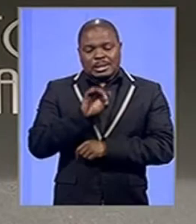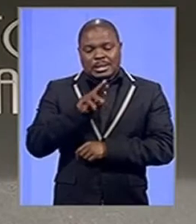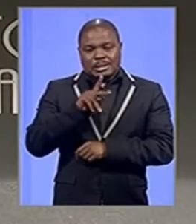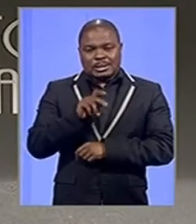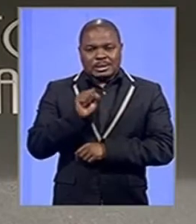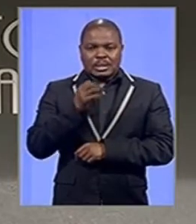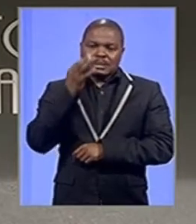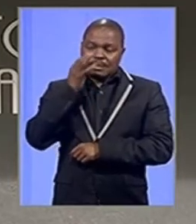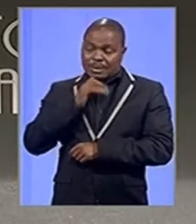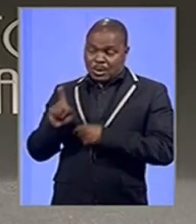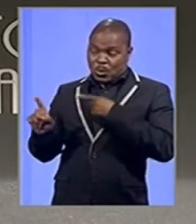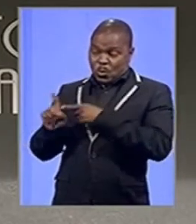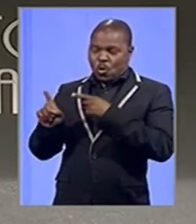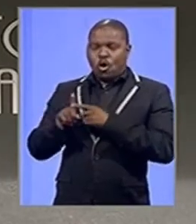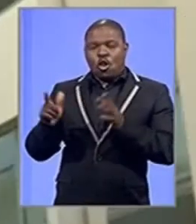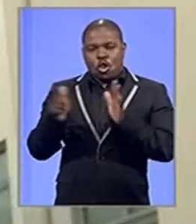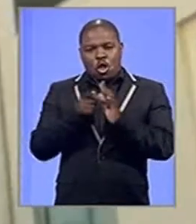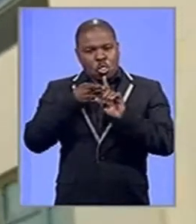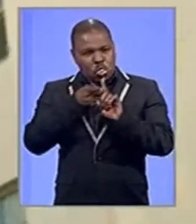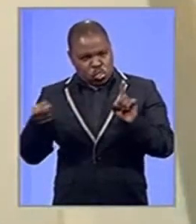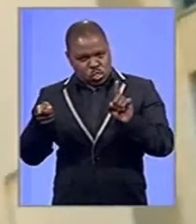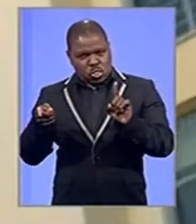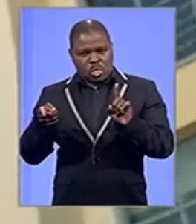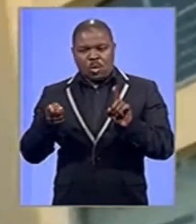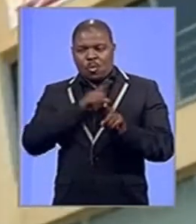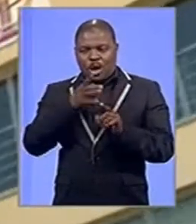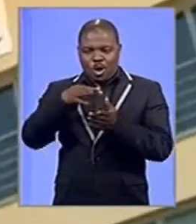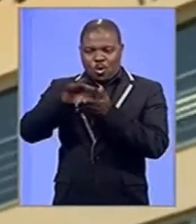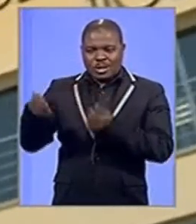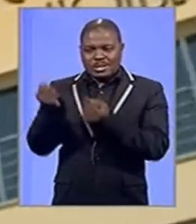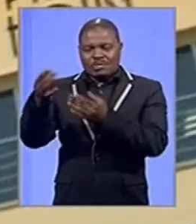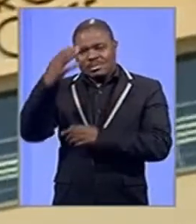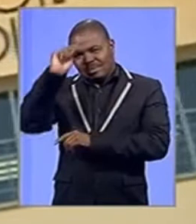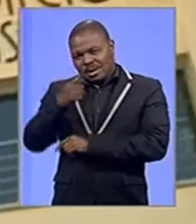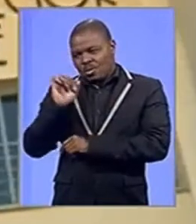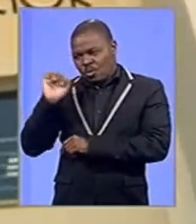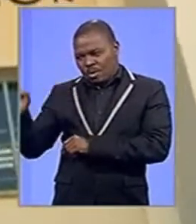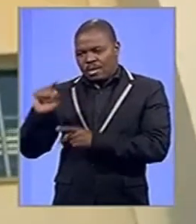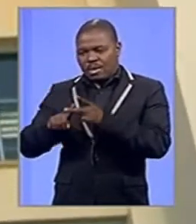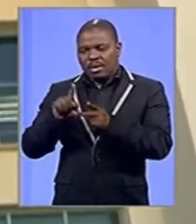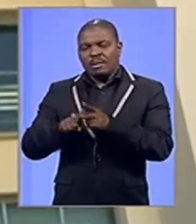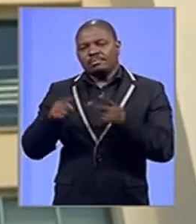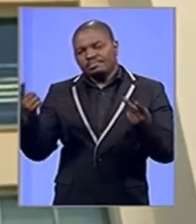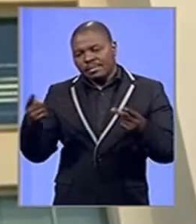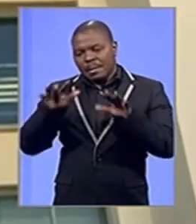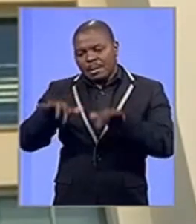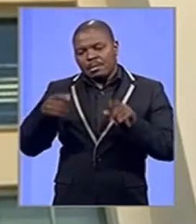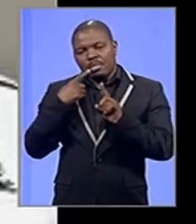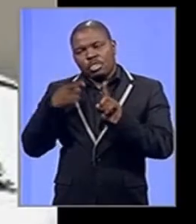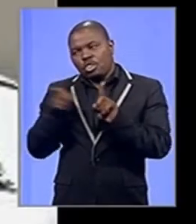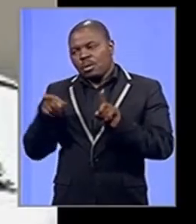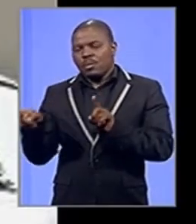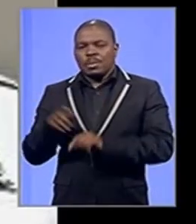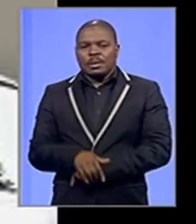Majodina a robile molao go abeng ga tendera yeo, gape a jabeditše palamente le balefi ba motšhelo. This